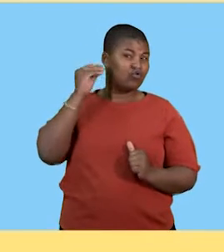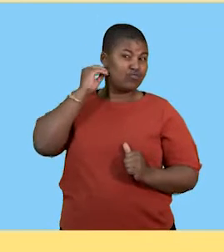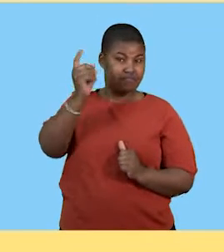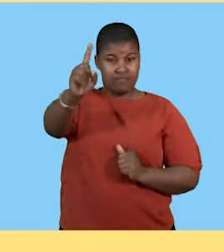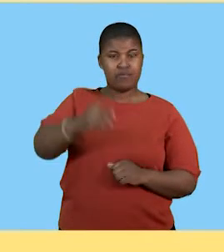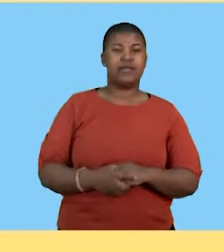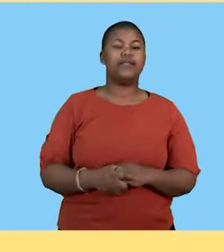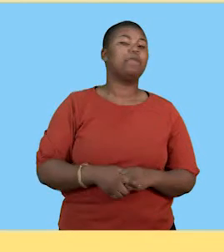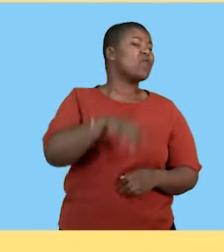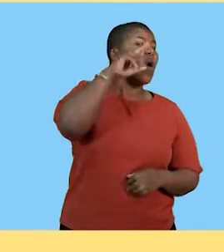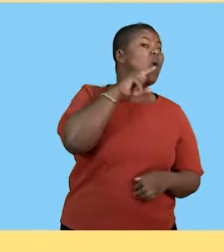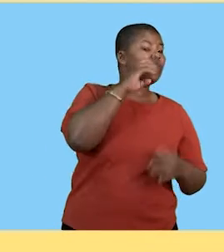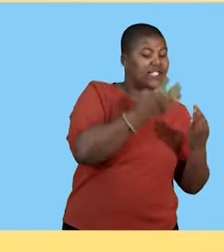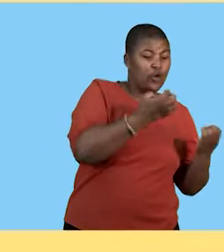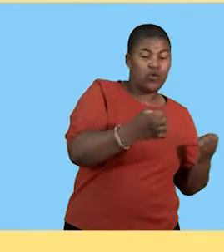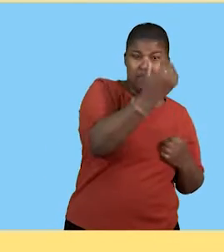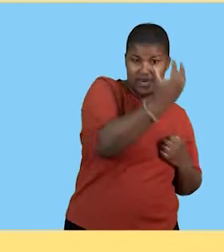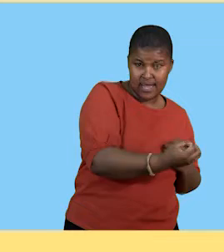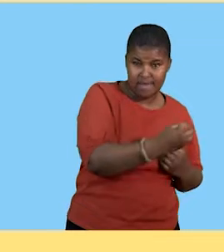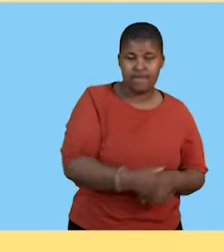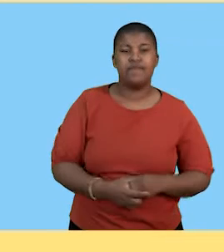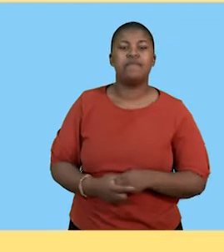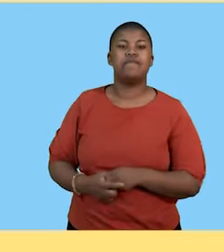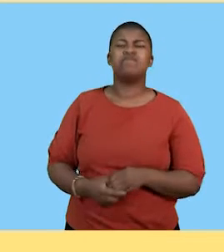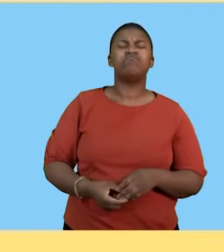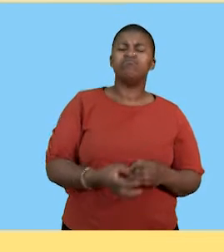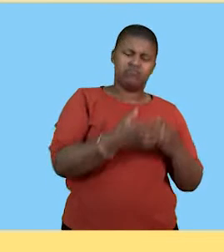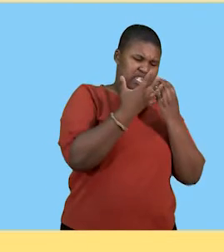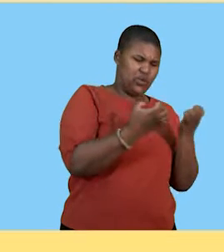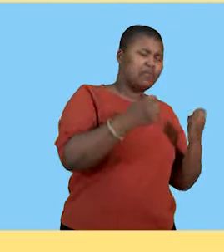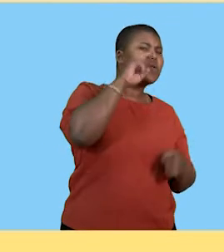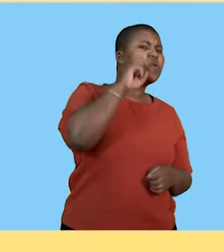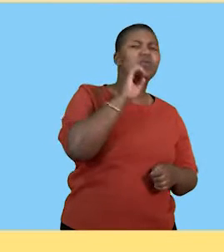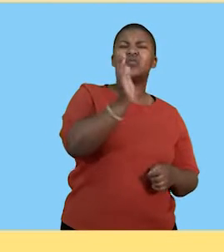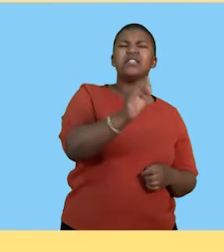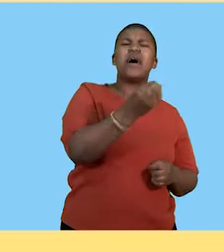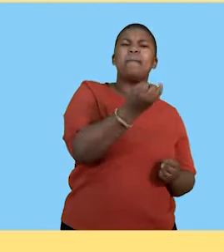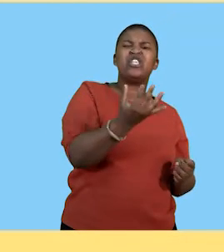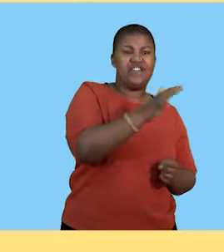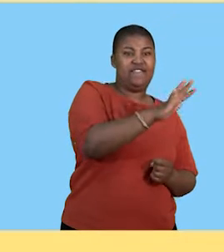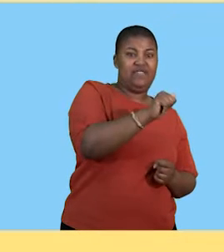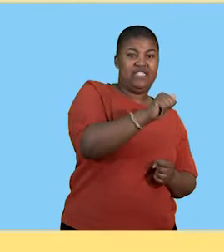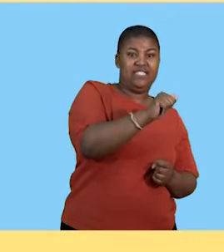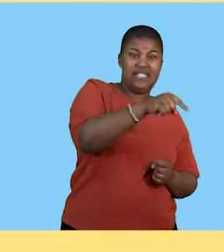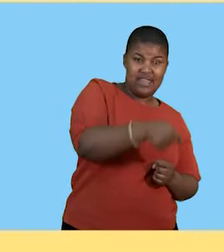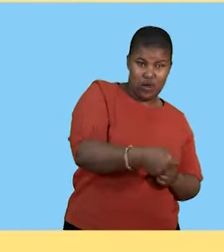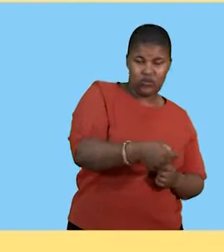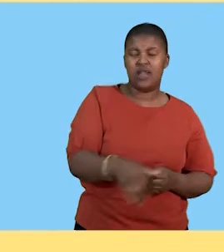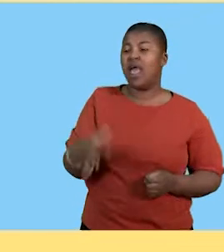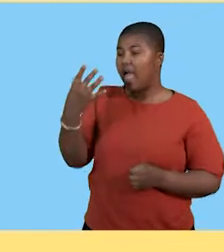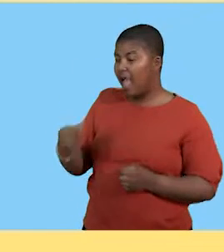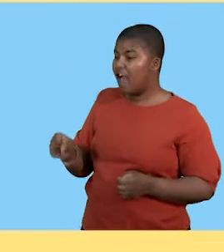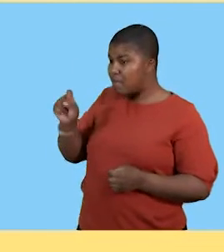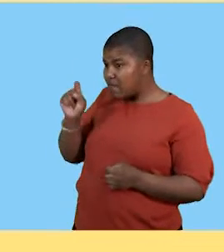have the old equipment, which is your 56,000. And